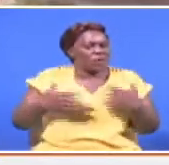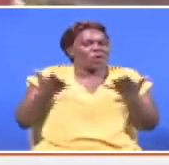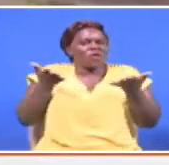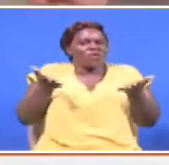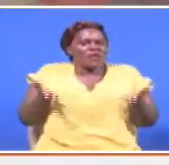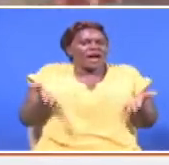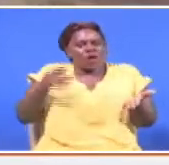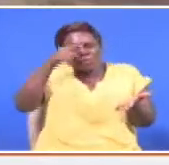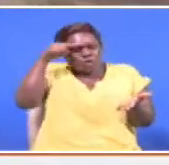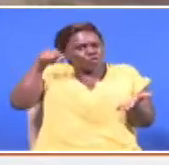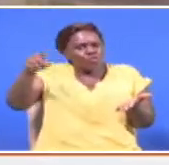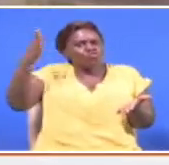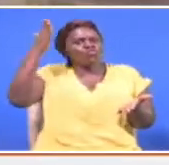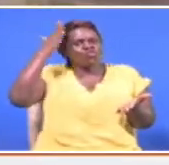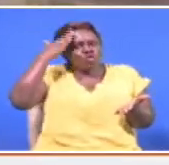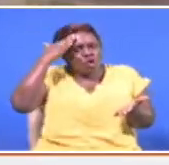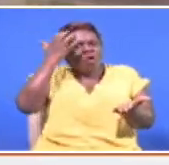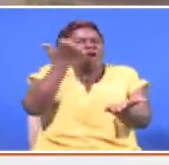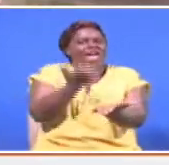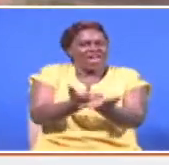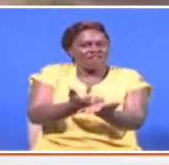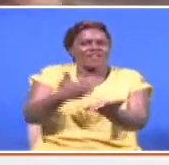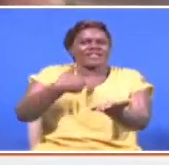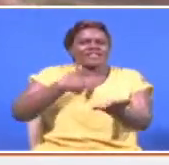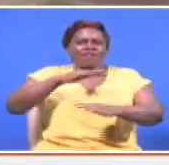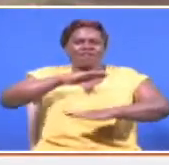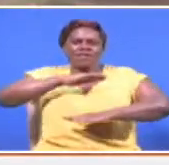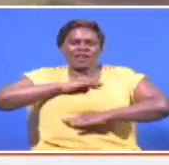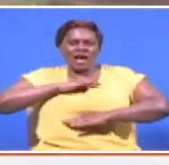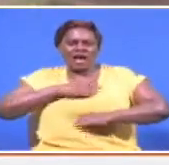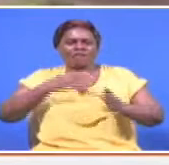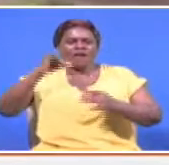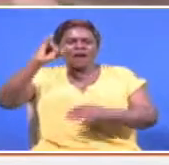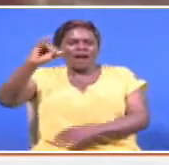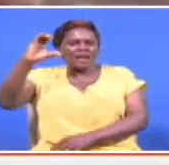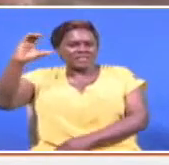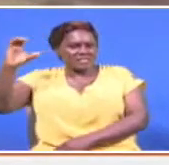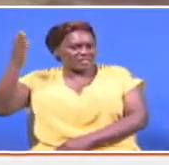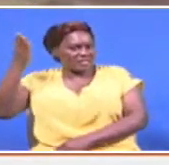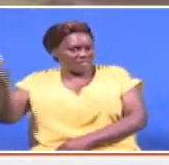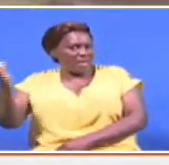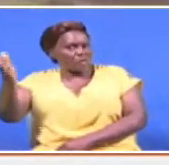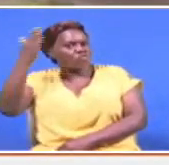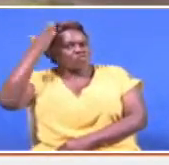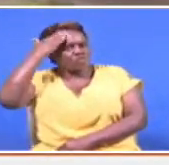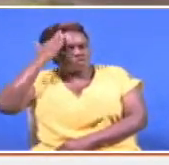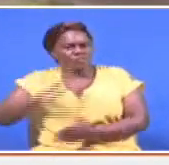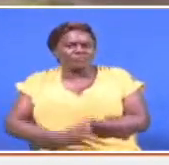Sasa kwa sababu wanajua kuna ushahidi ya kutosha kumshtaki yeye katika mahakama ya ulimwengu,